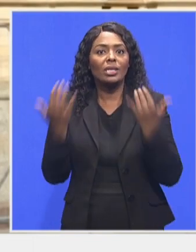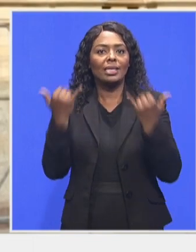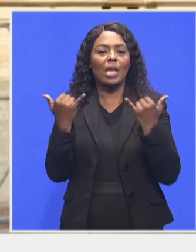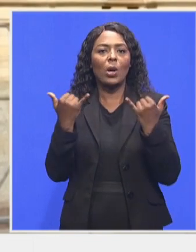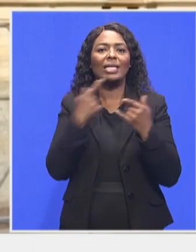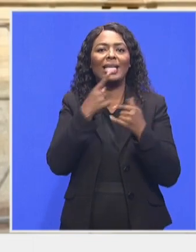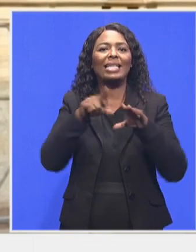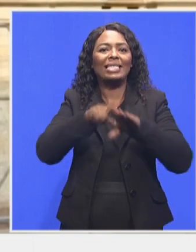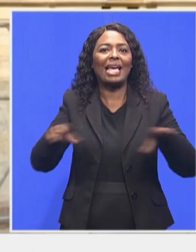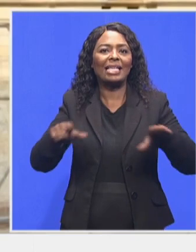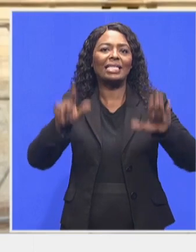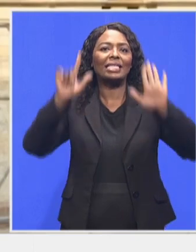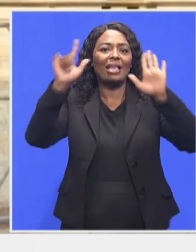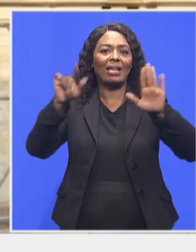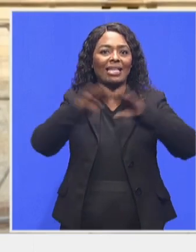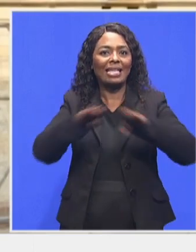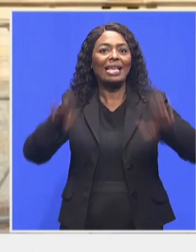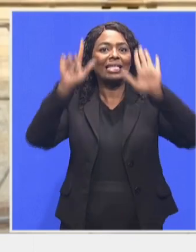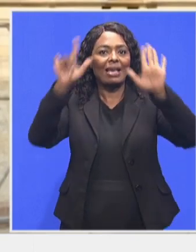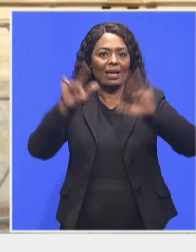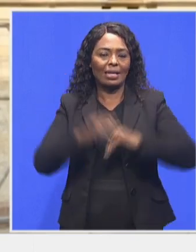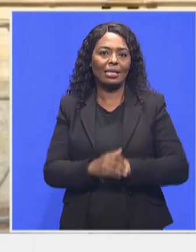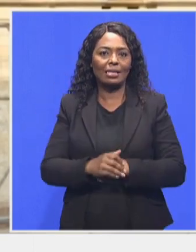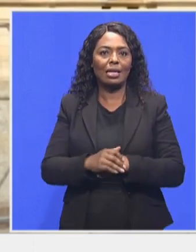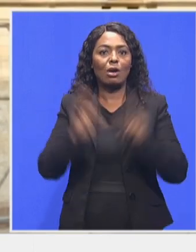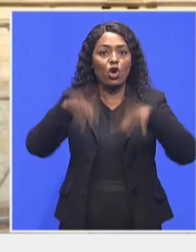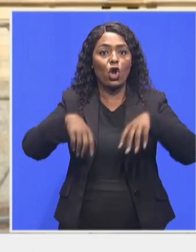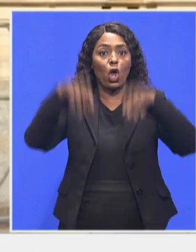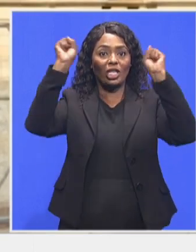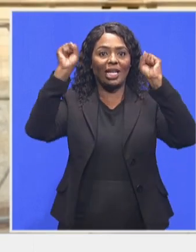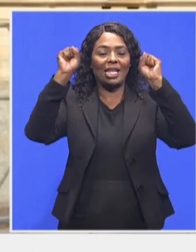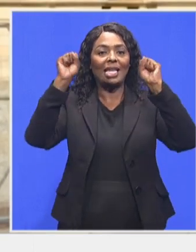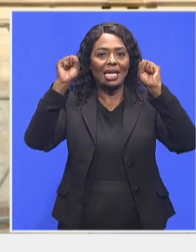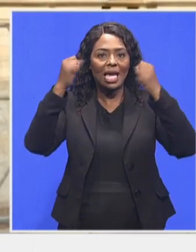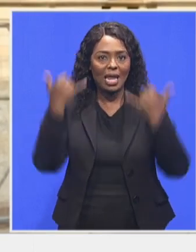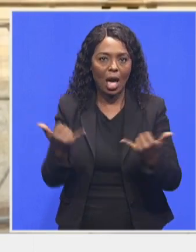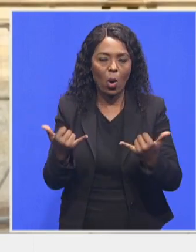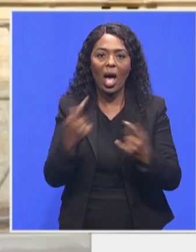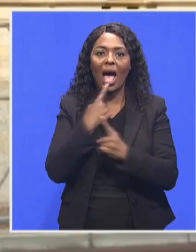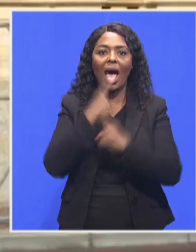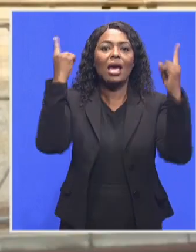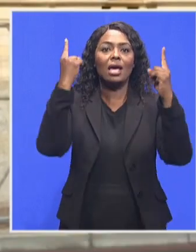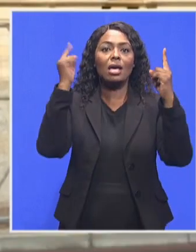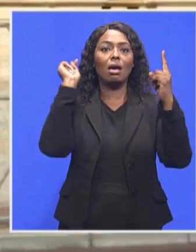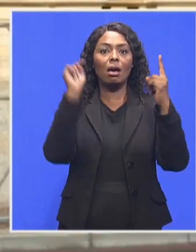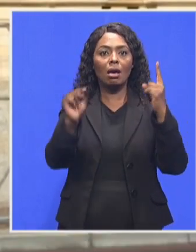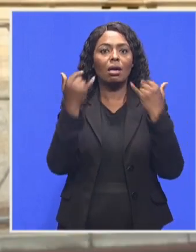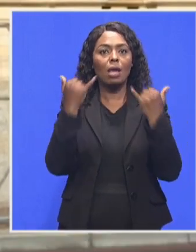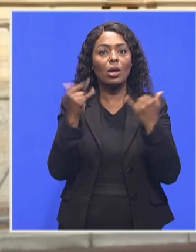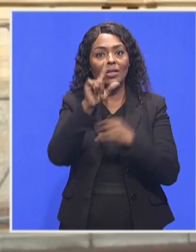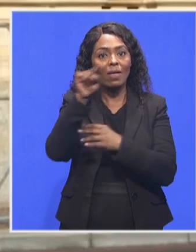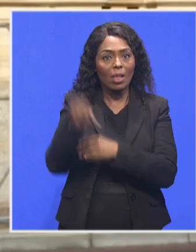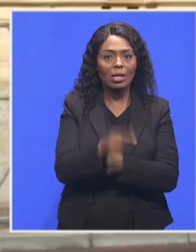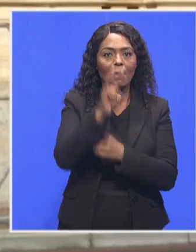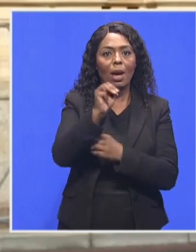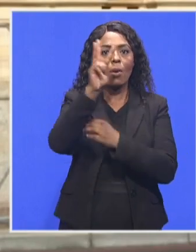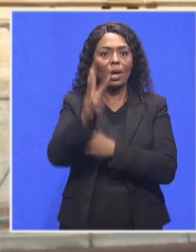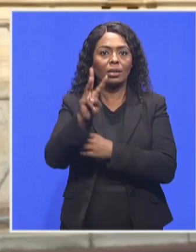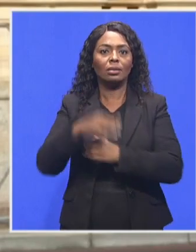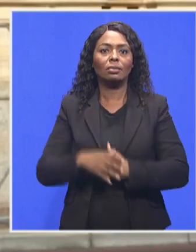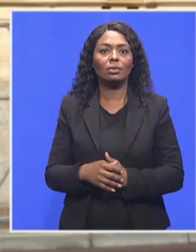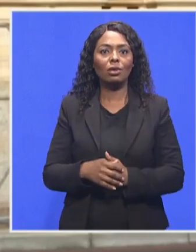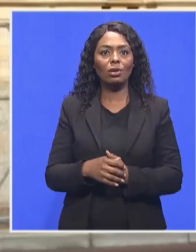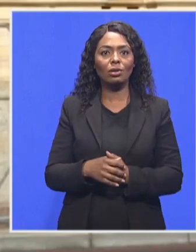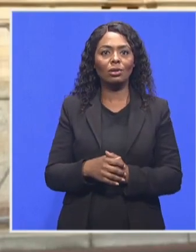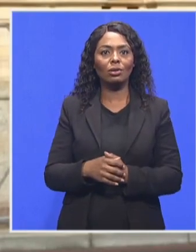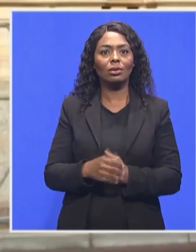stage 7 load shedding, although they've not announced that. But there's a 7,000 megawatt gap that